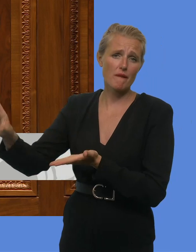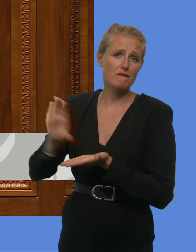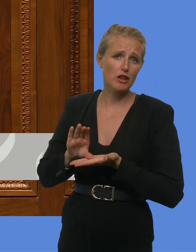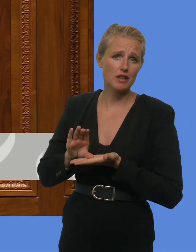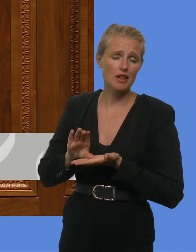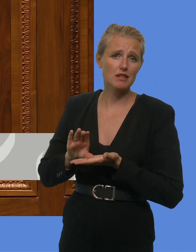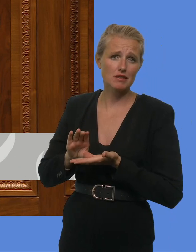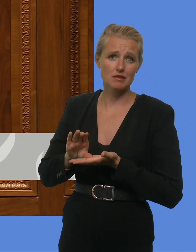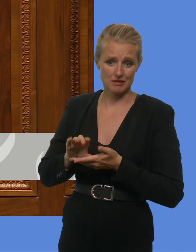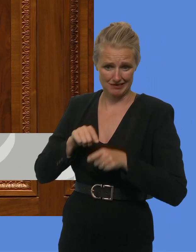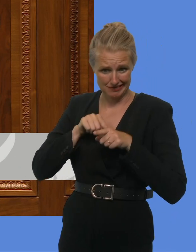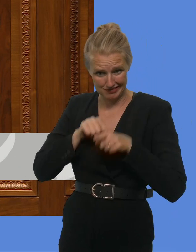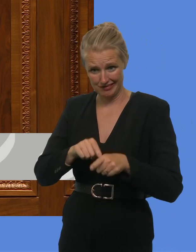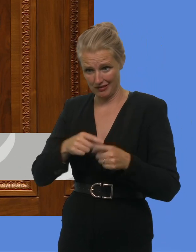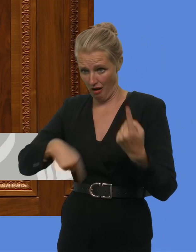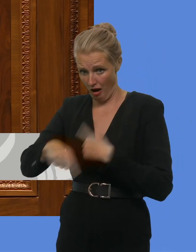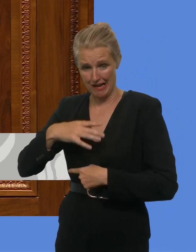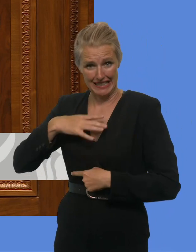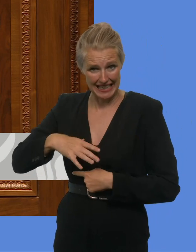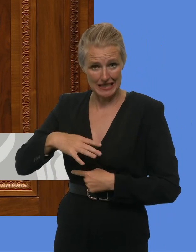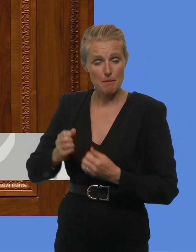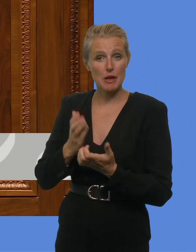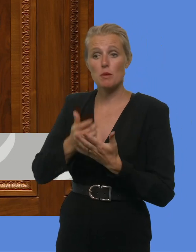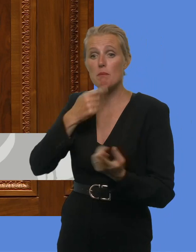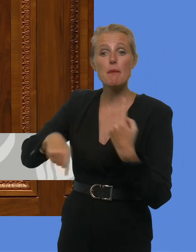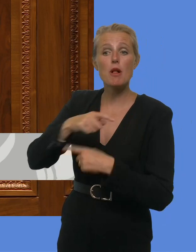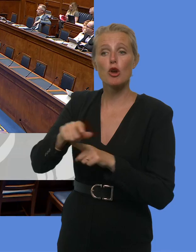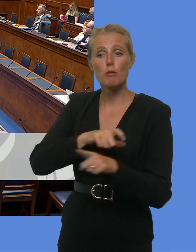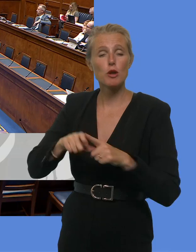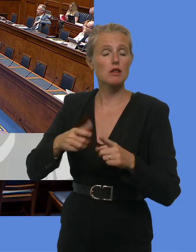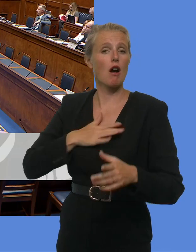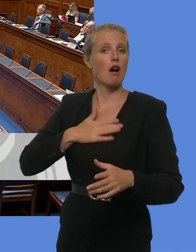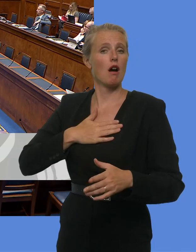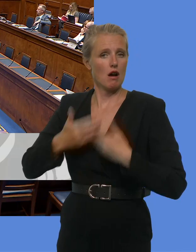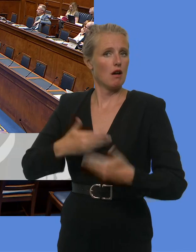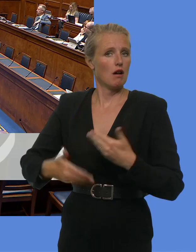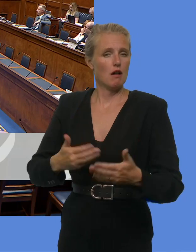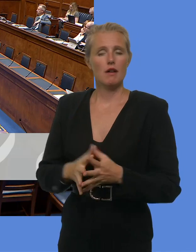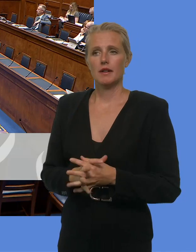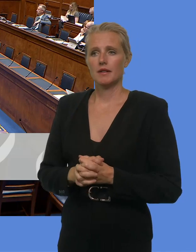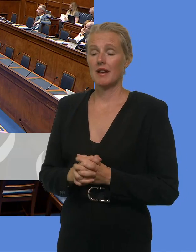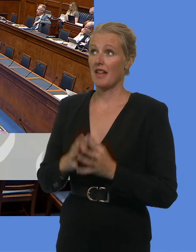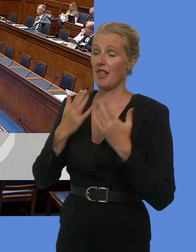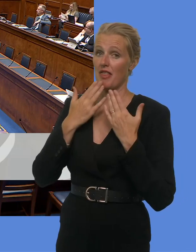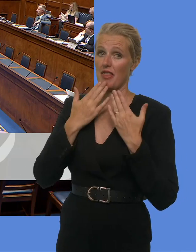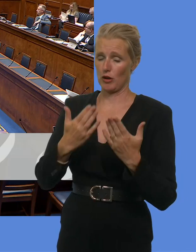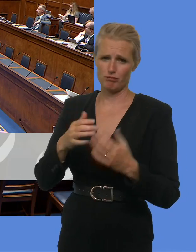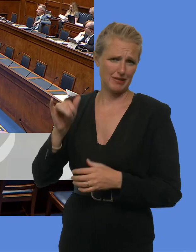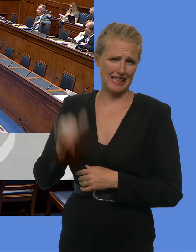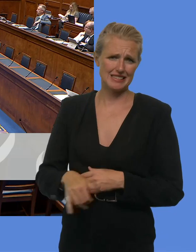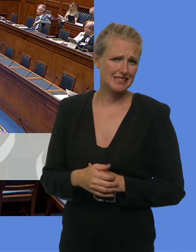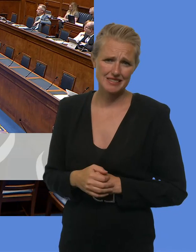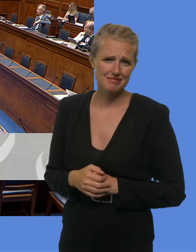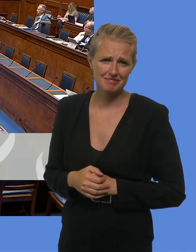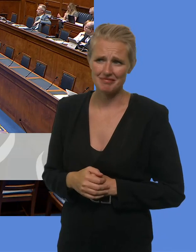based on need to ensure people and the communities are supported? Deputy First Minister. Thank you, Mr. Speaker. Absolutely. Like, we have